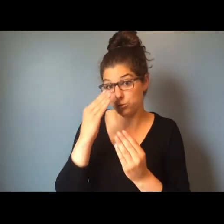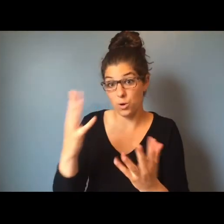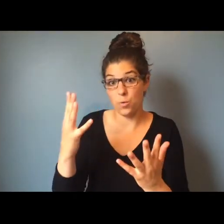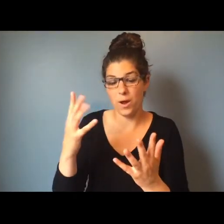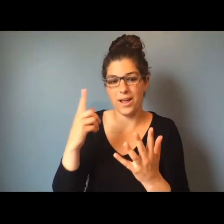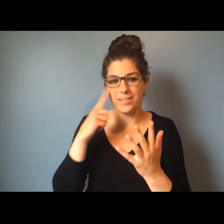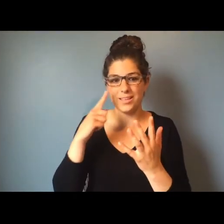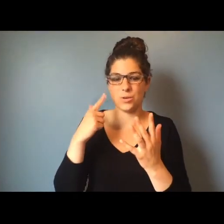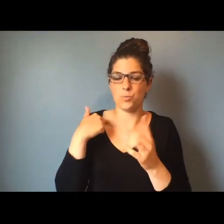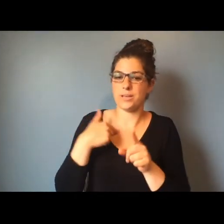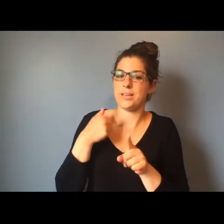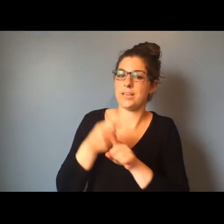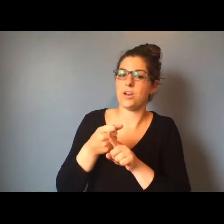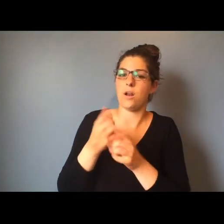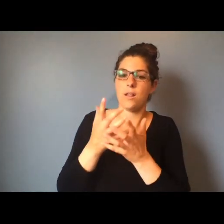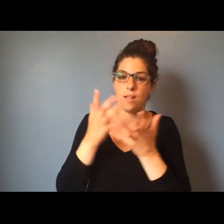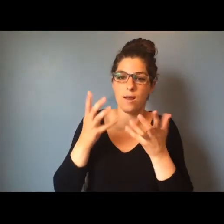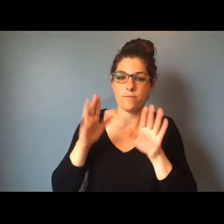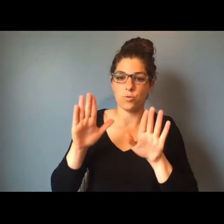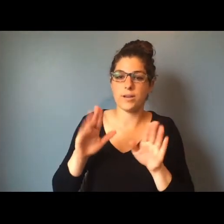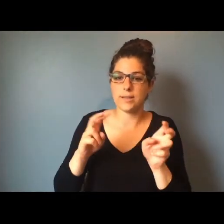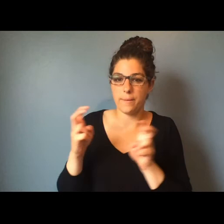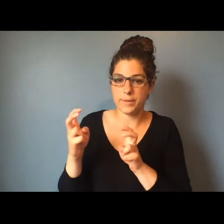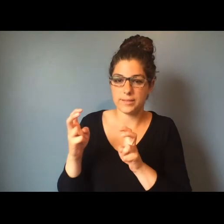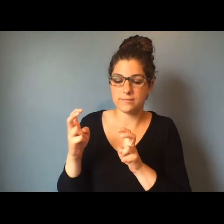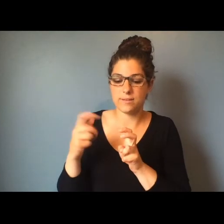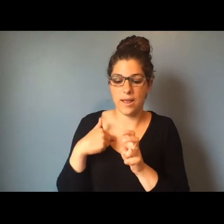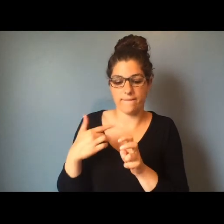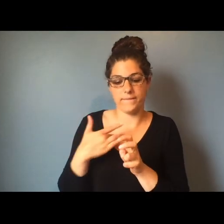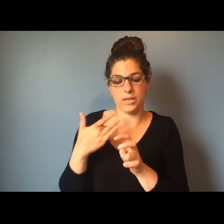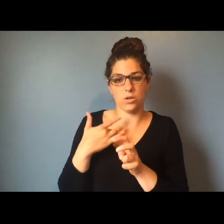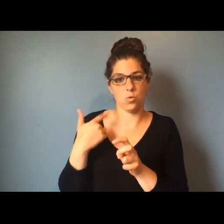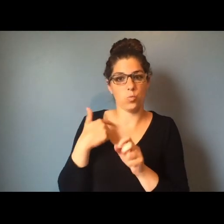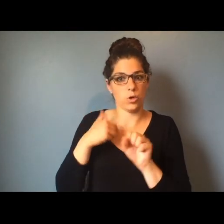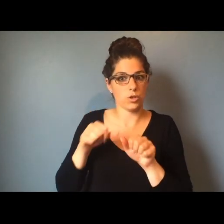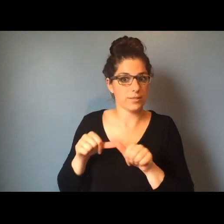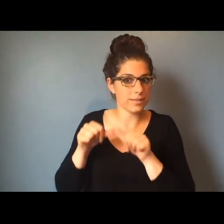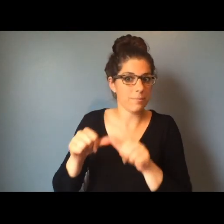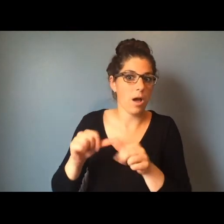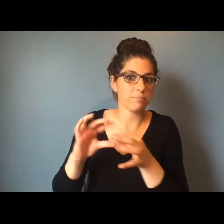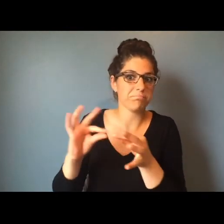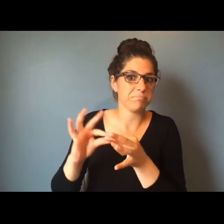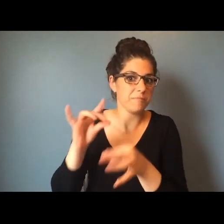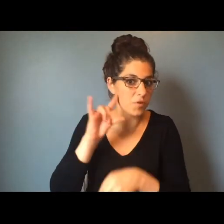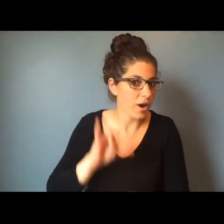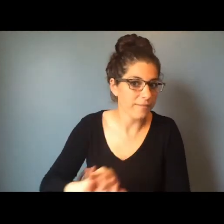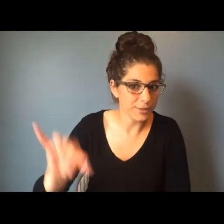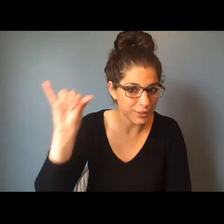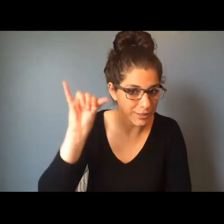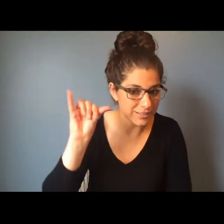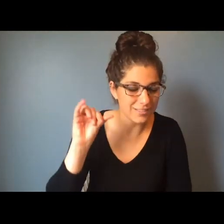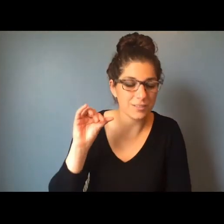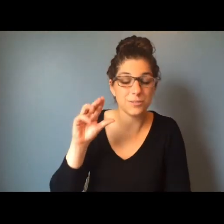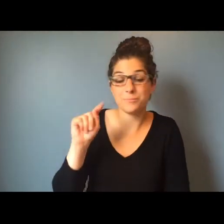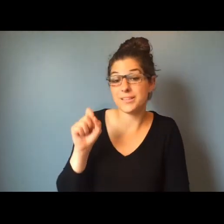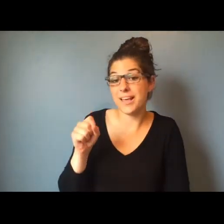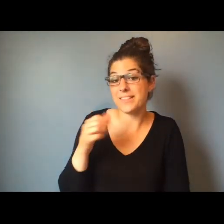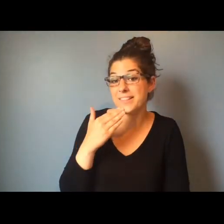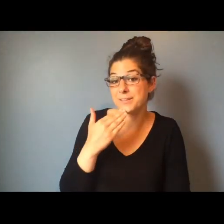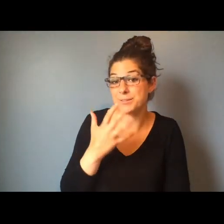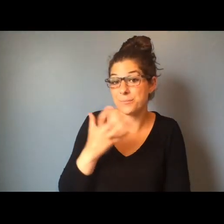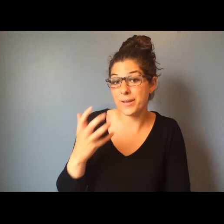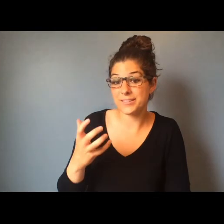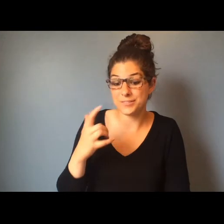think we hit on a lot of great topics, and I feel like we could just keep on talking forever and ever. But yeah, thank you very